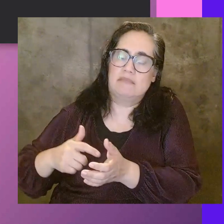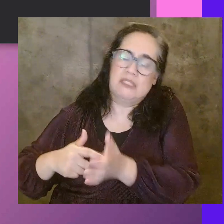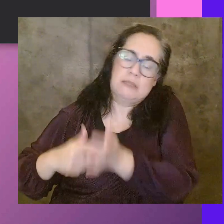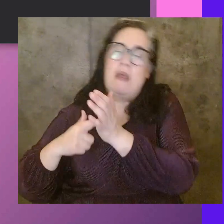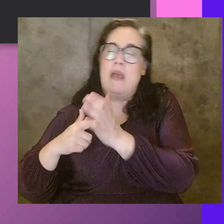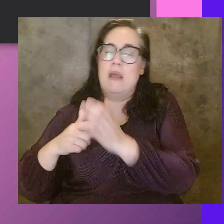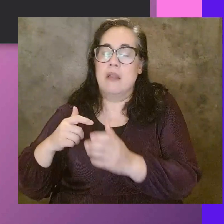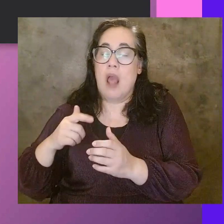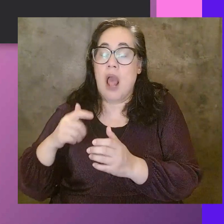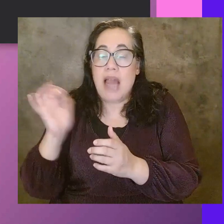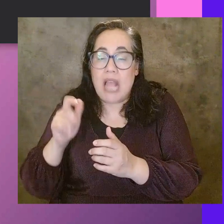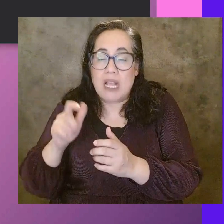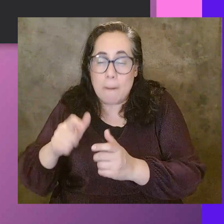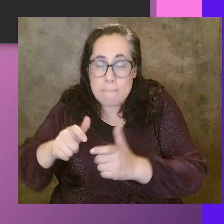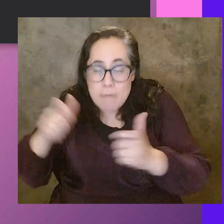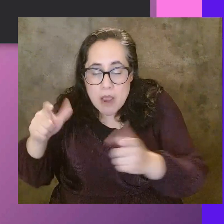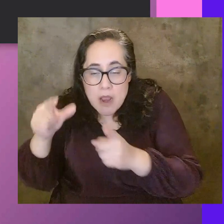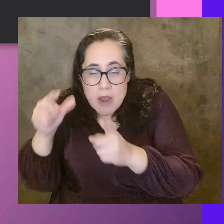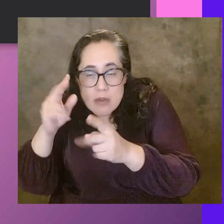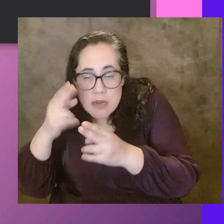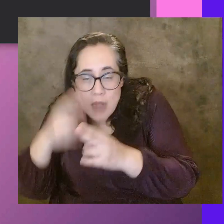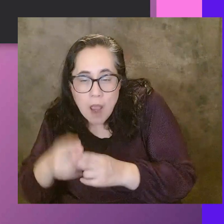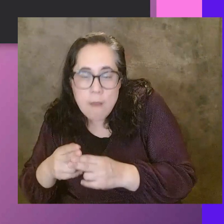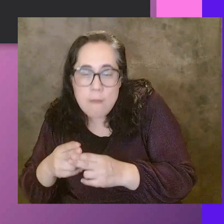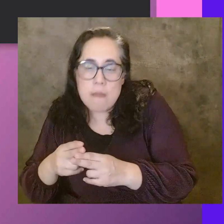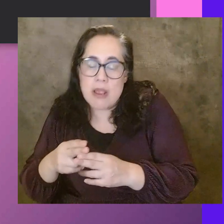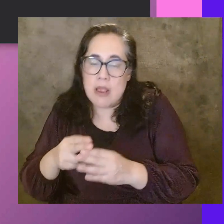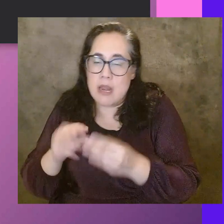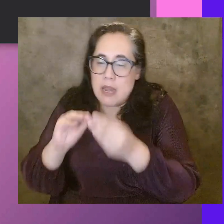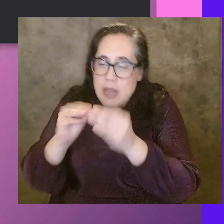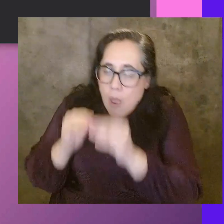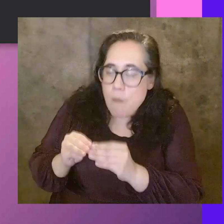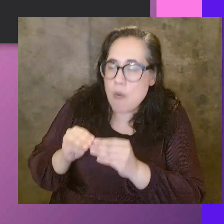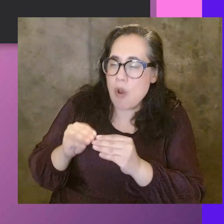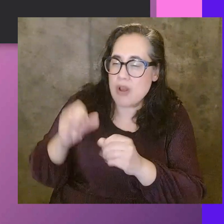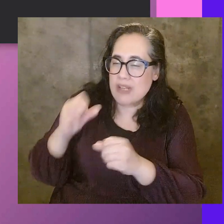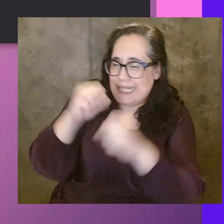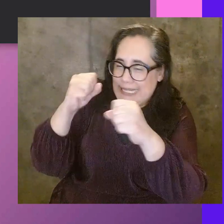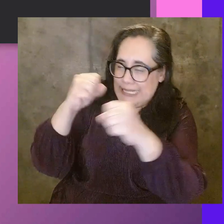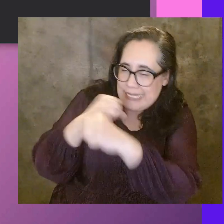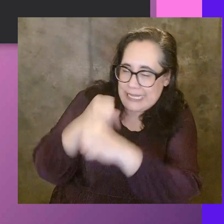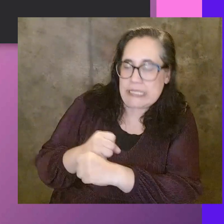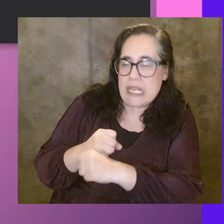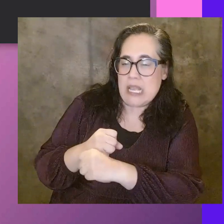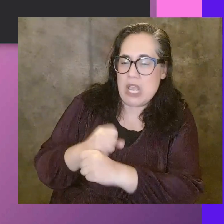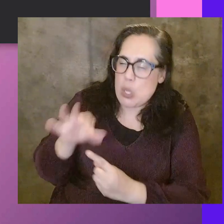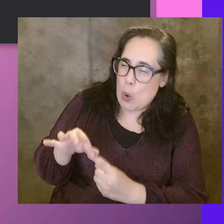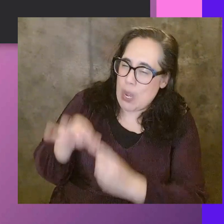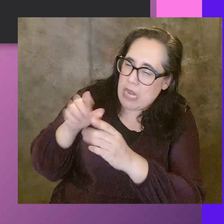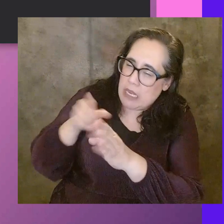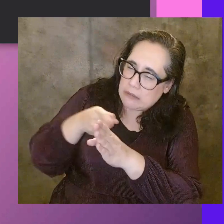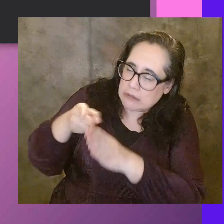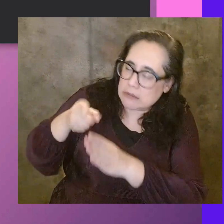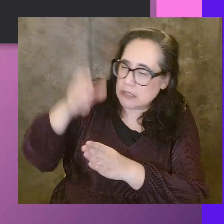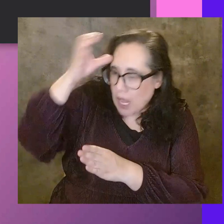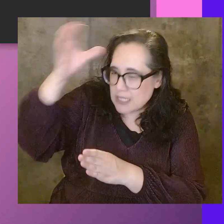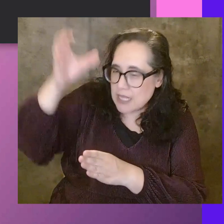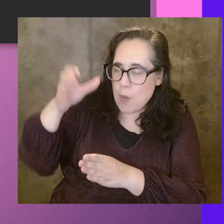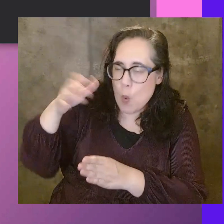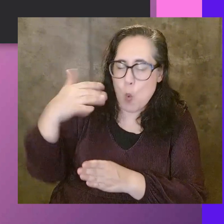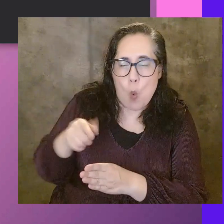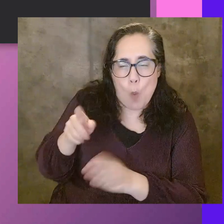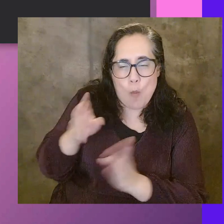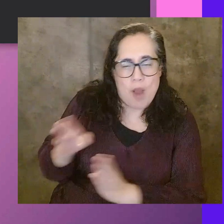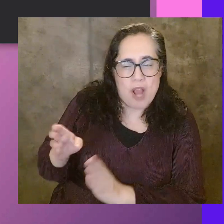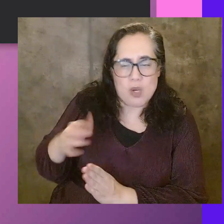technical terminology, statistics, unique concepts. Those are the areas where preparation pays the biggest